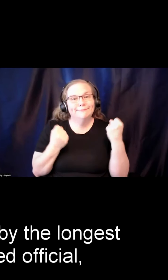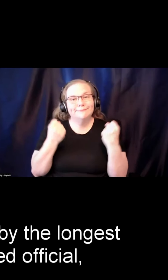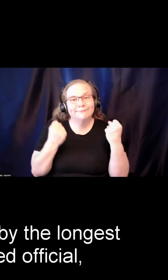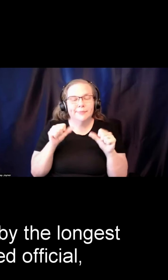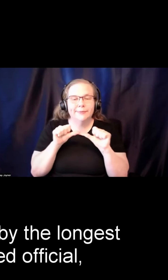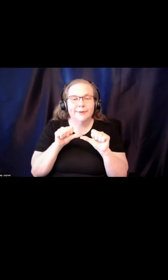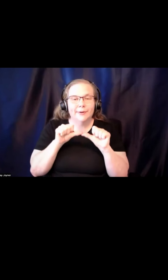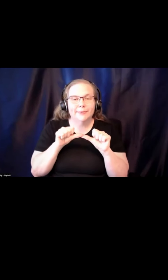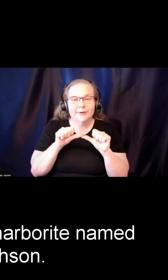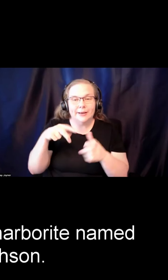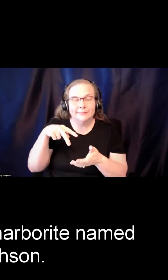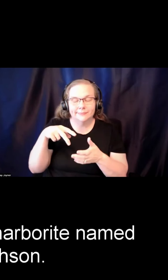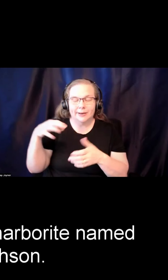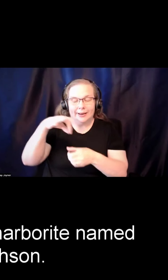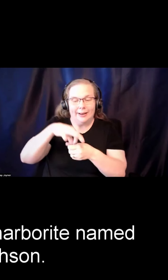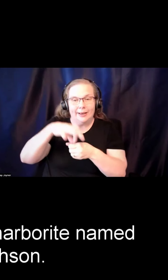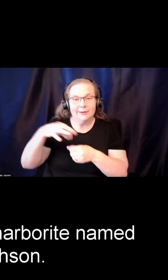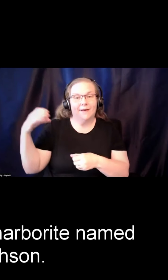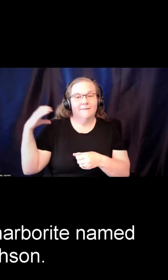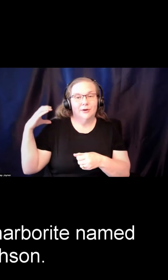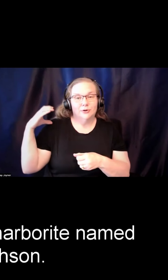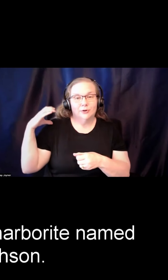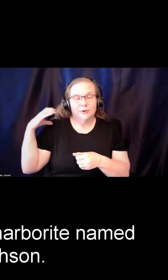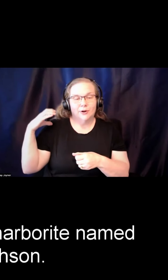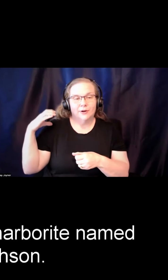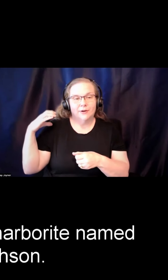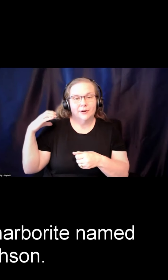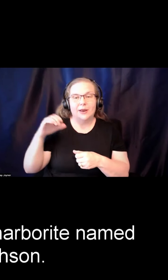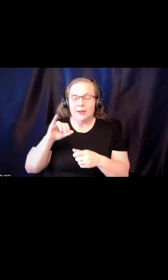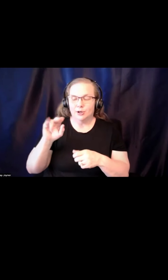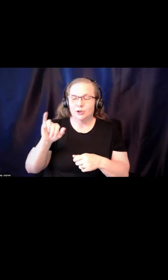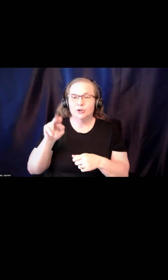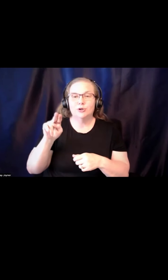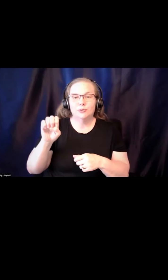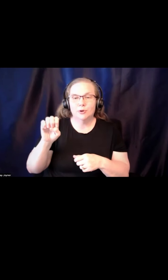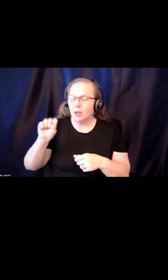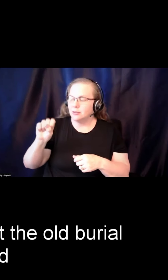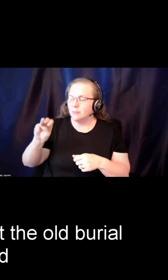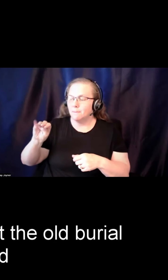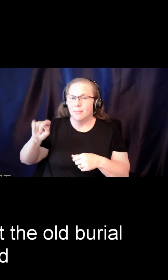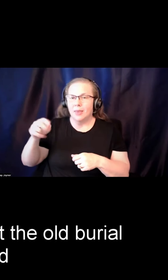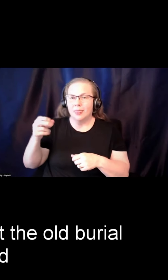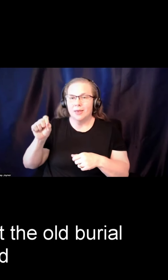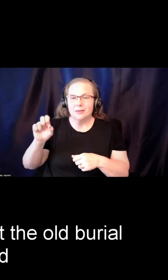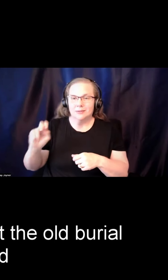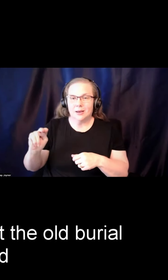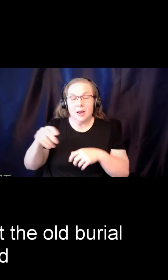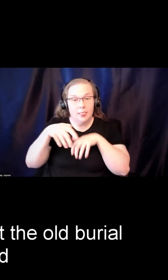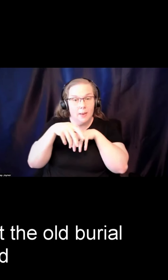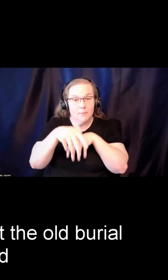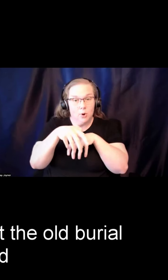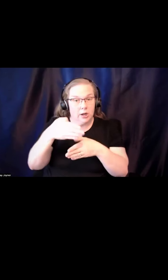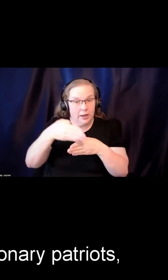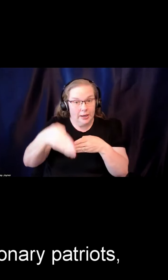longest-standing elected official, a fourth-generation Harborite named June Smithson. The parade ends at the